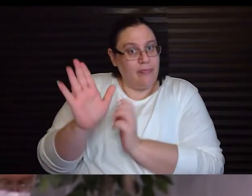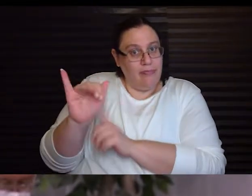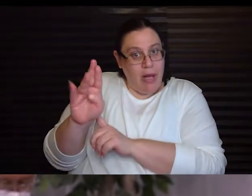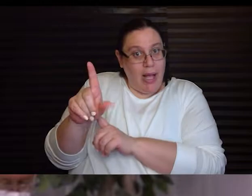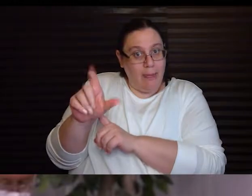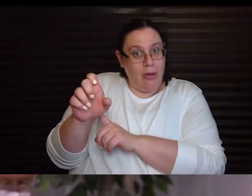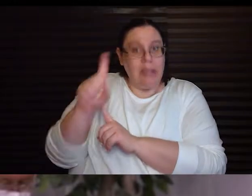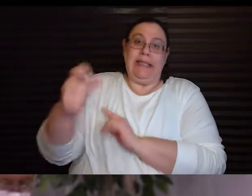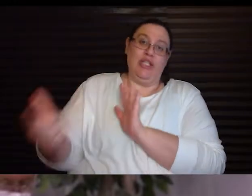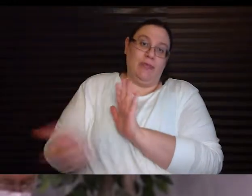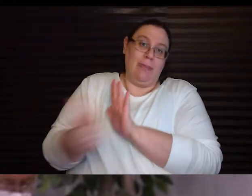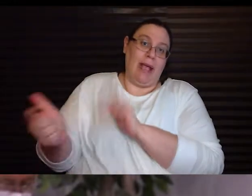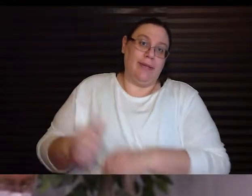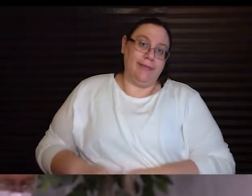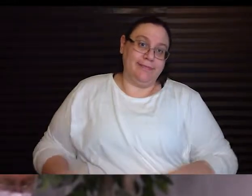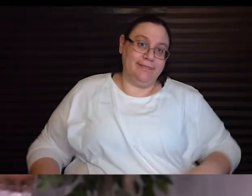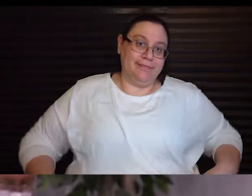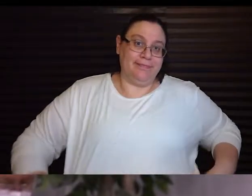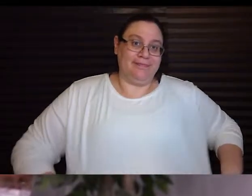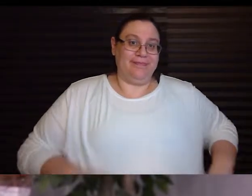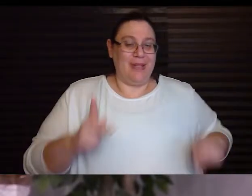need to ban.